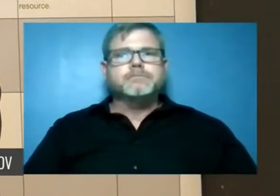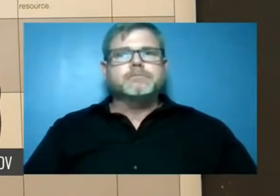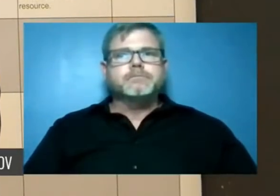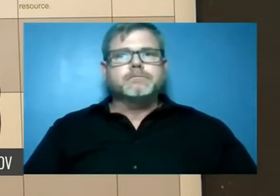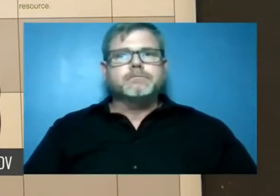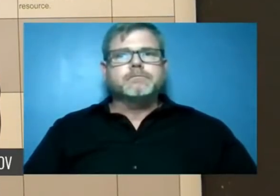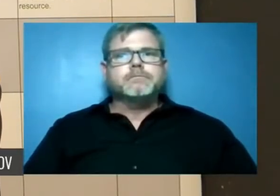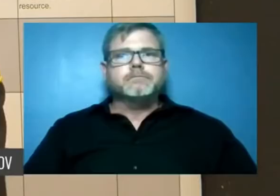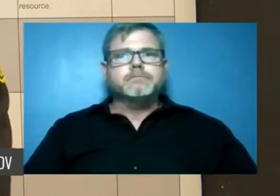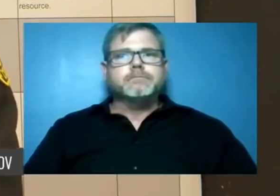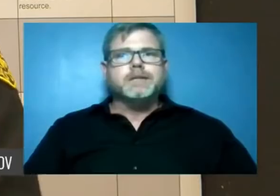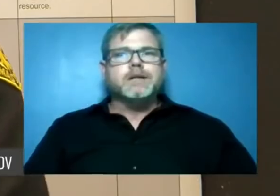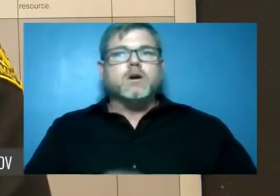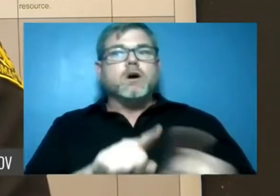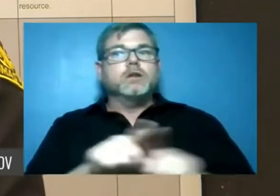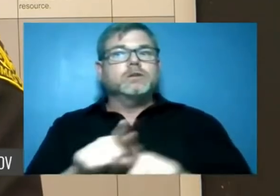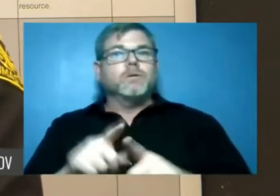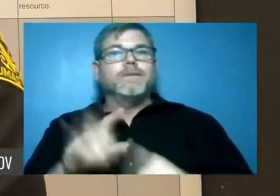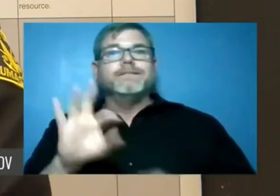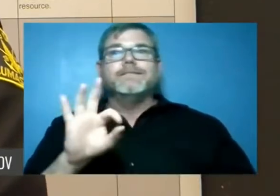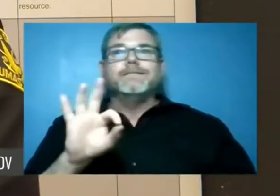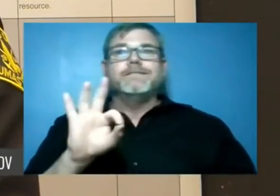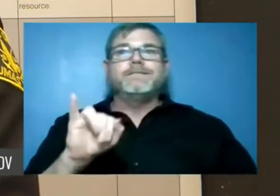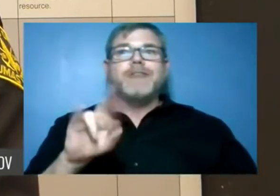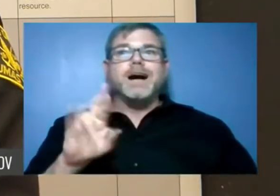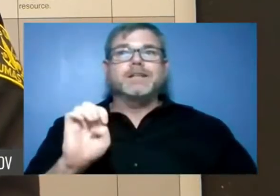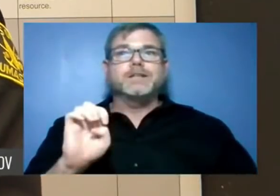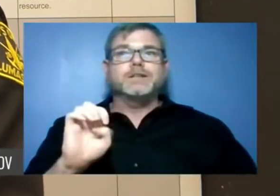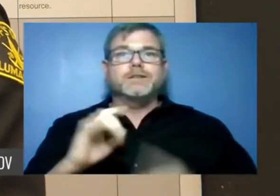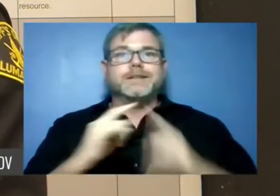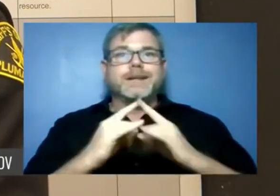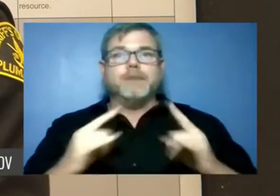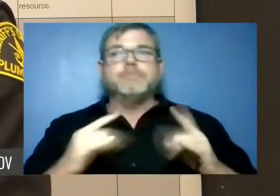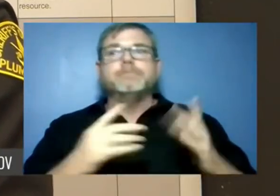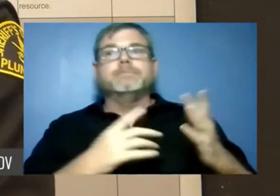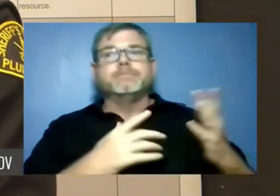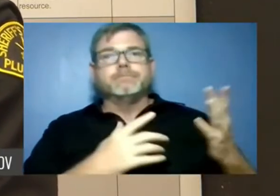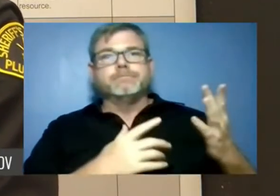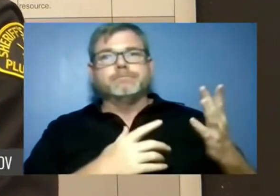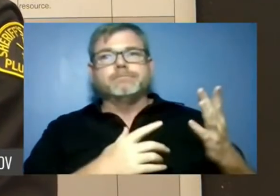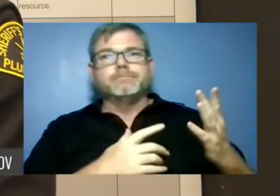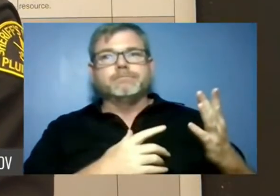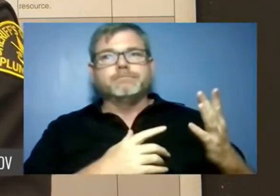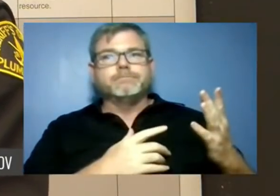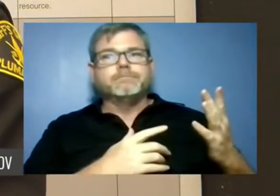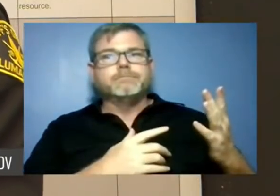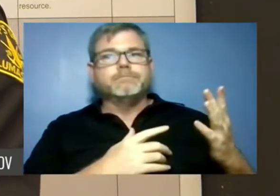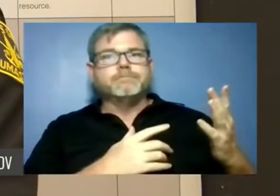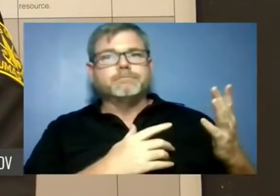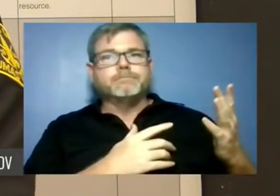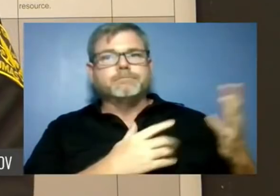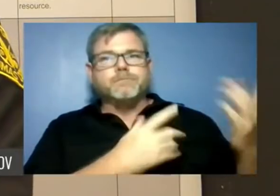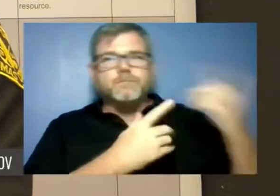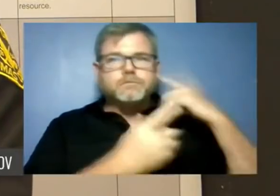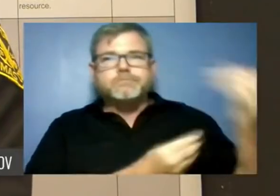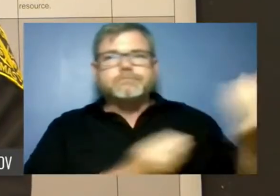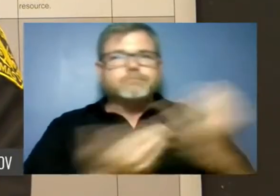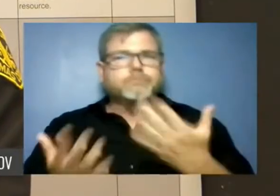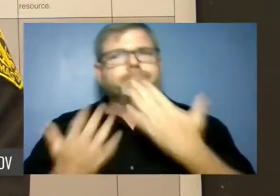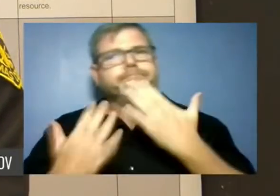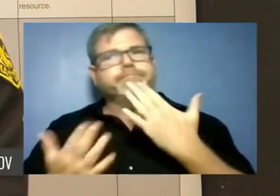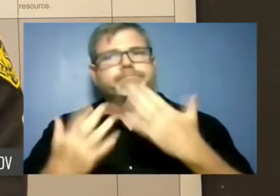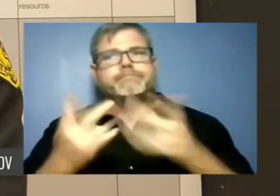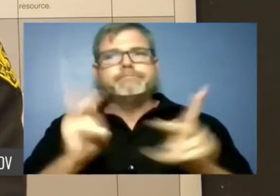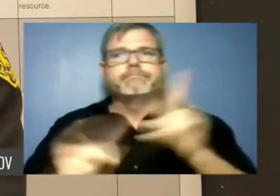through. And as always, the public, I thank you for your support, and just know, as usual, we're going to get you back to